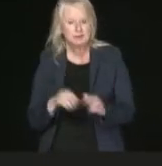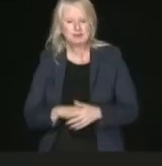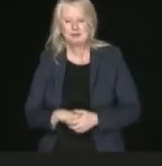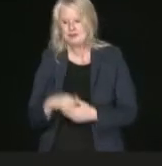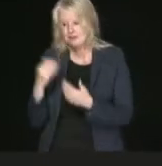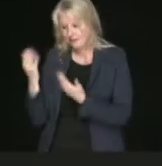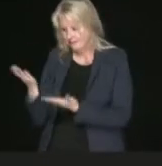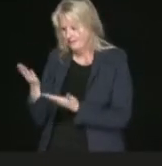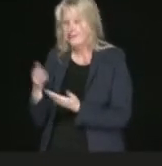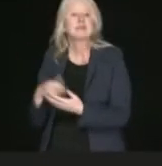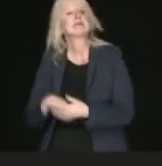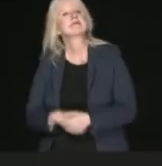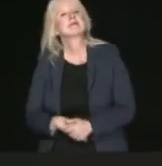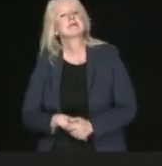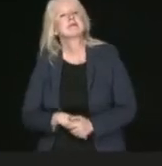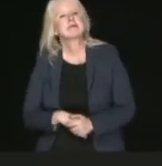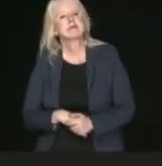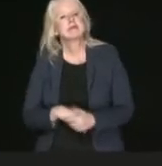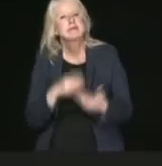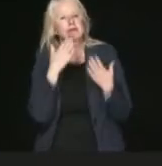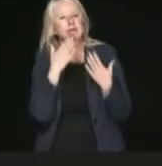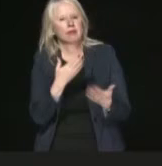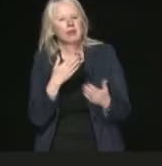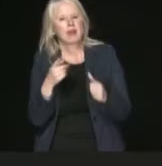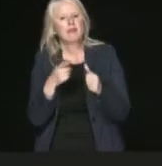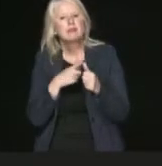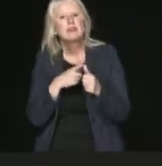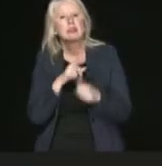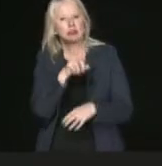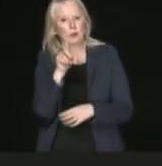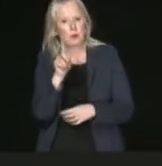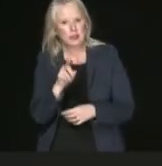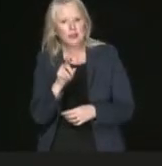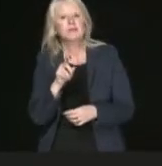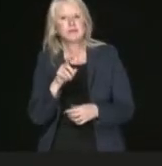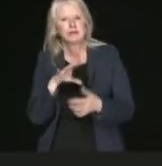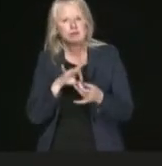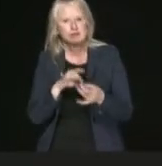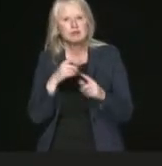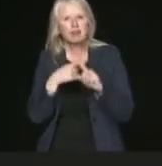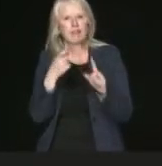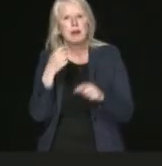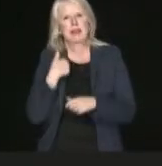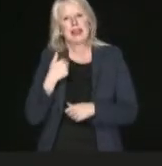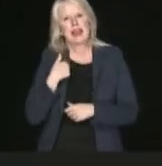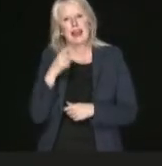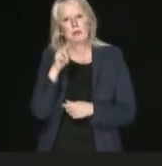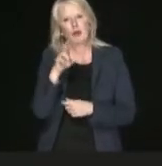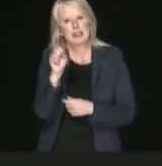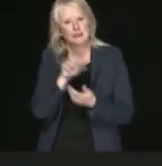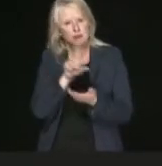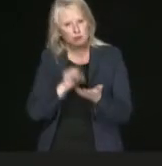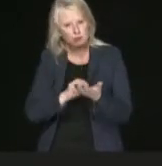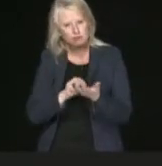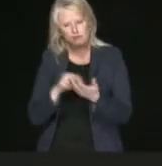Thank you. Merci. First question, Mike Blanchfield, the Canadian Press. Line is open.